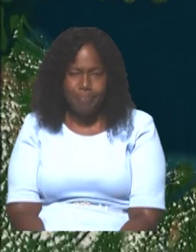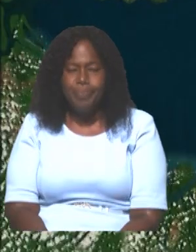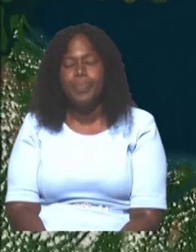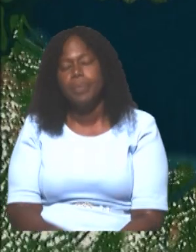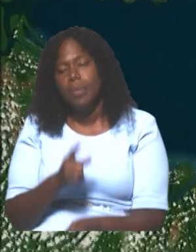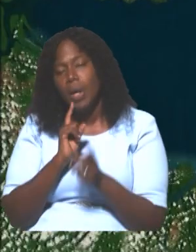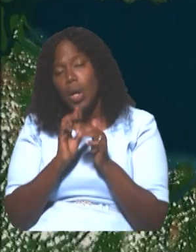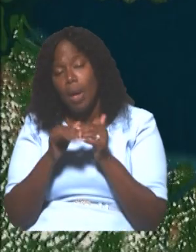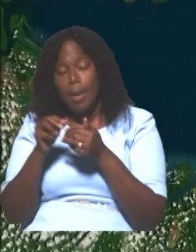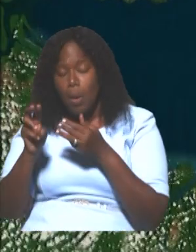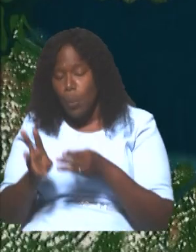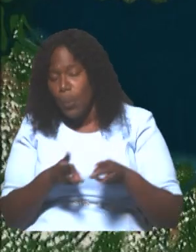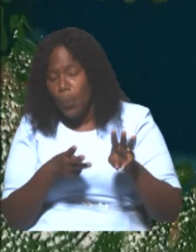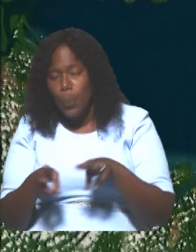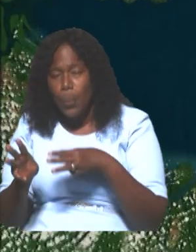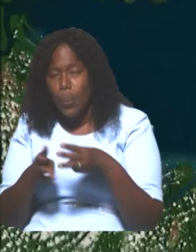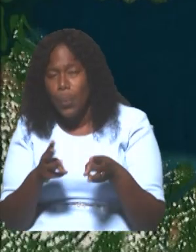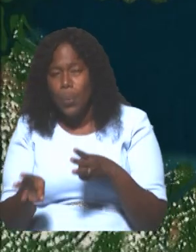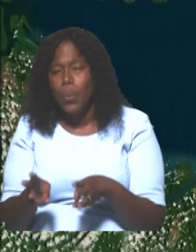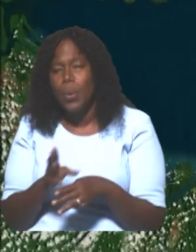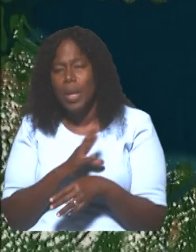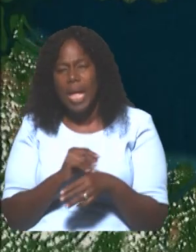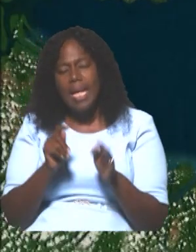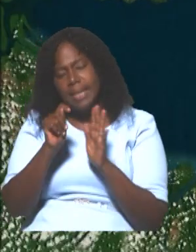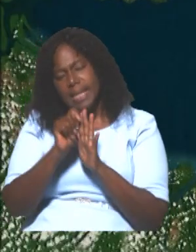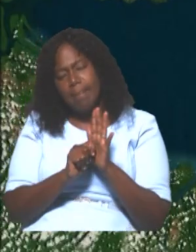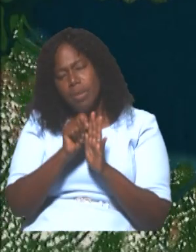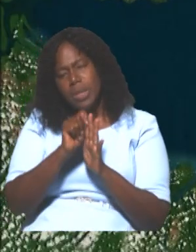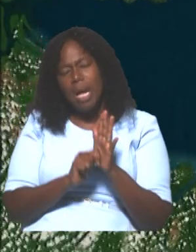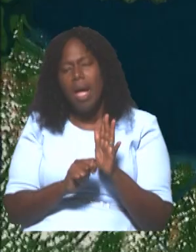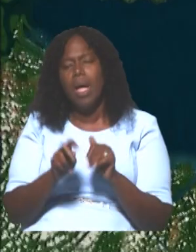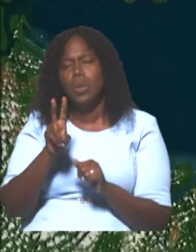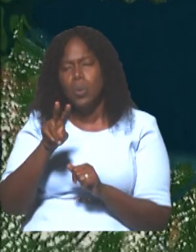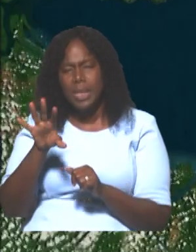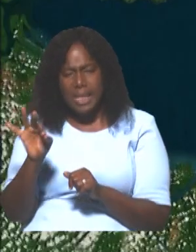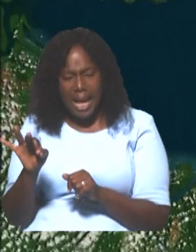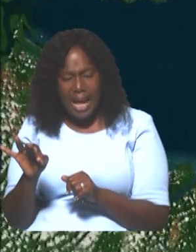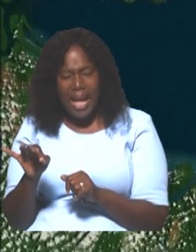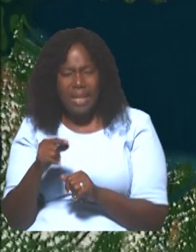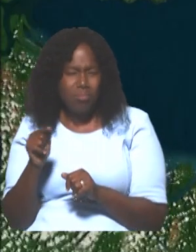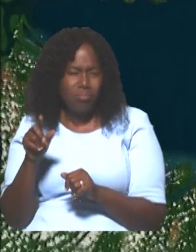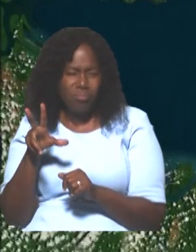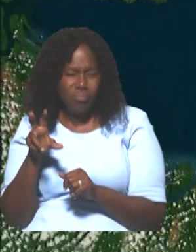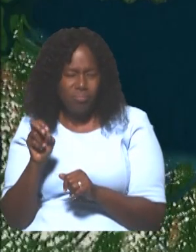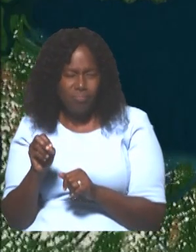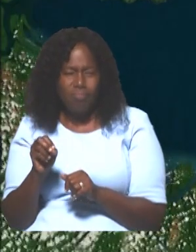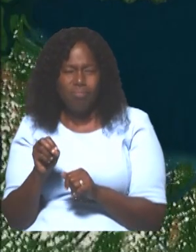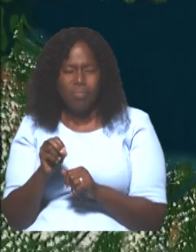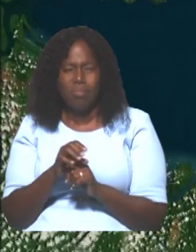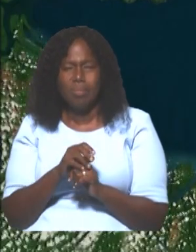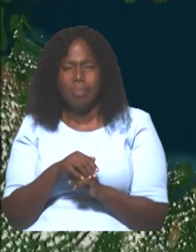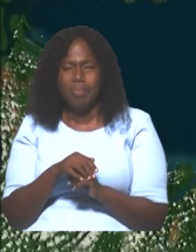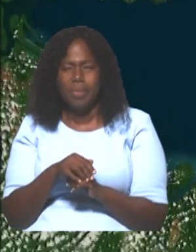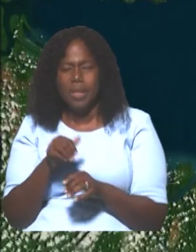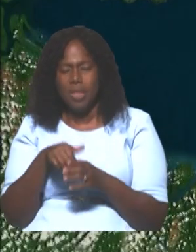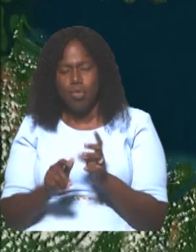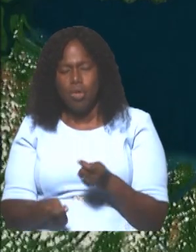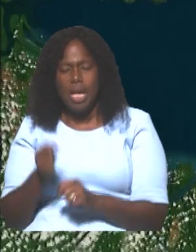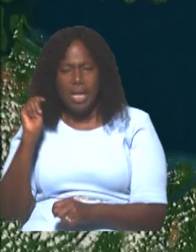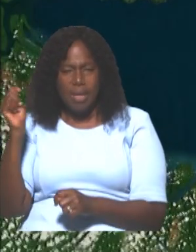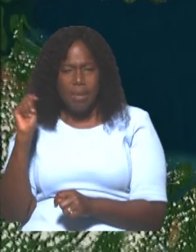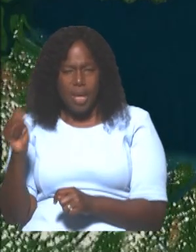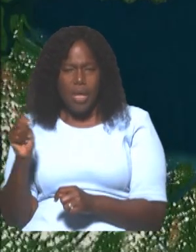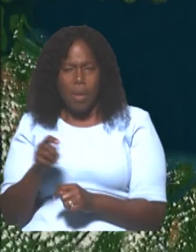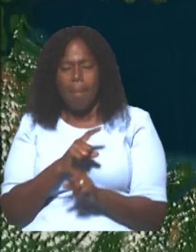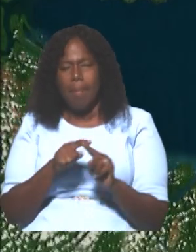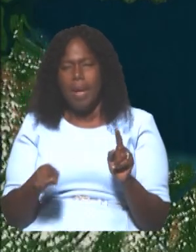an odd isolated shower. Now, temperatures are around 29 to 30 degrees across both Trinidad and Tobago, but expected to